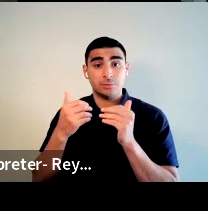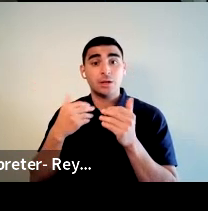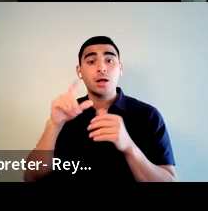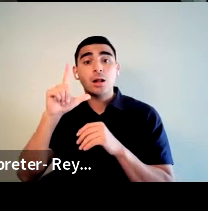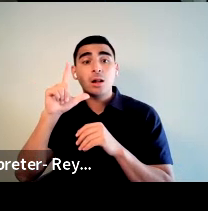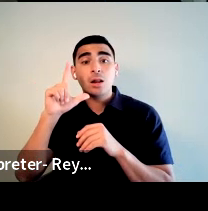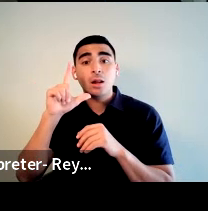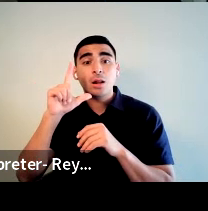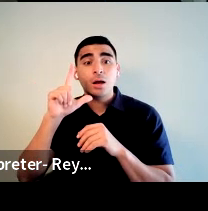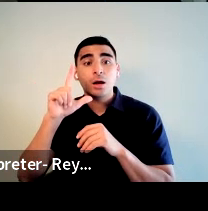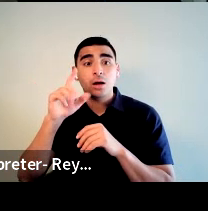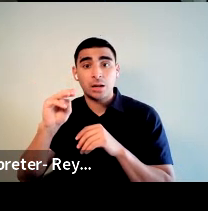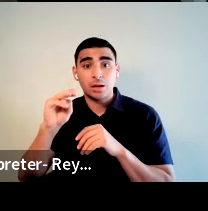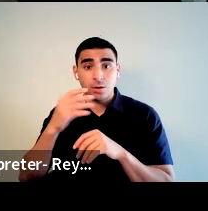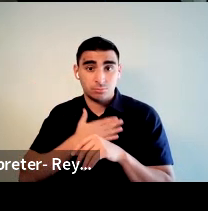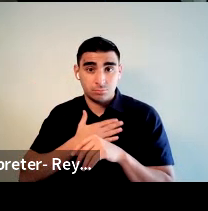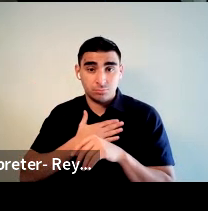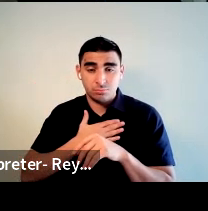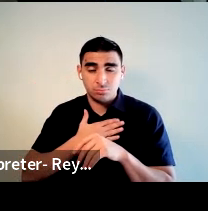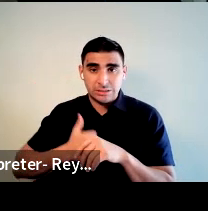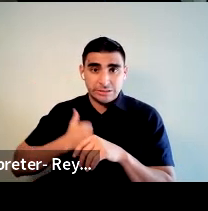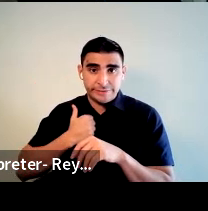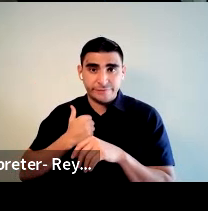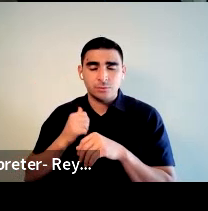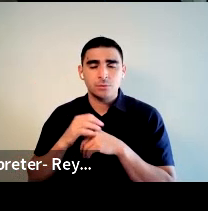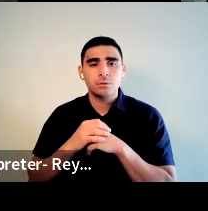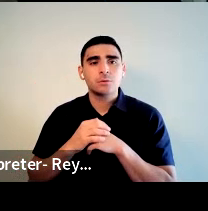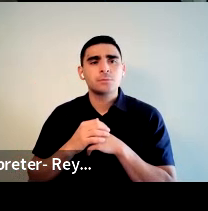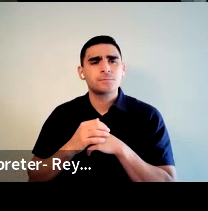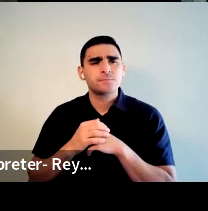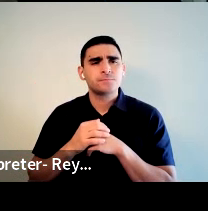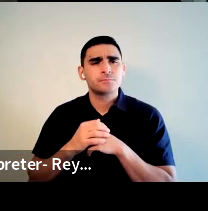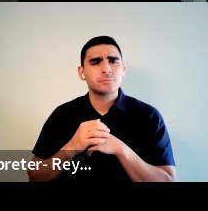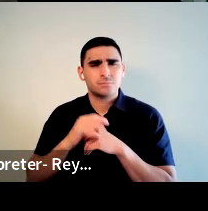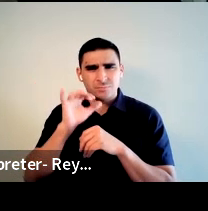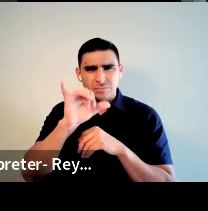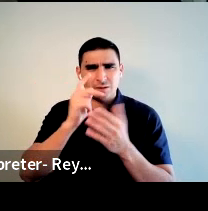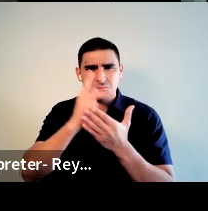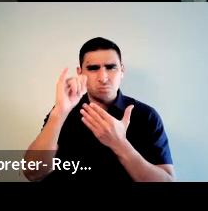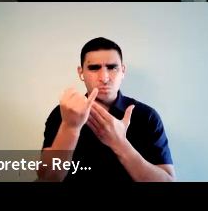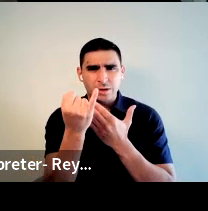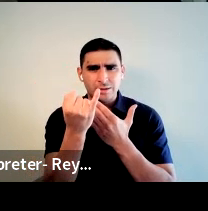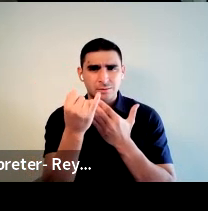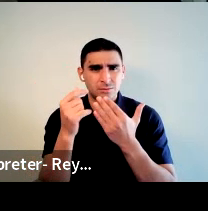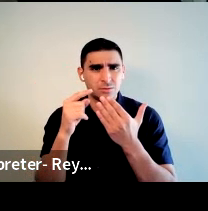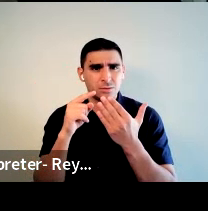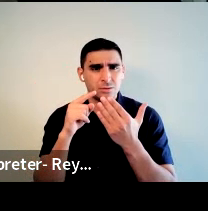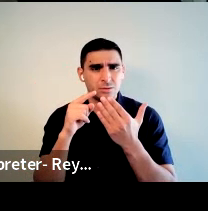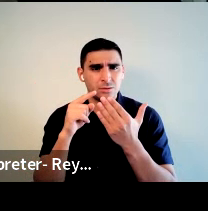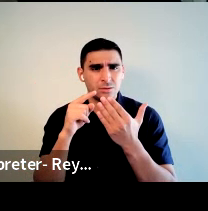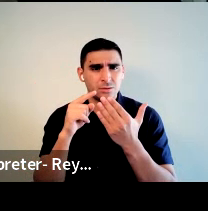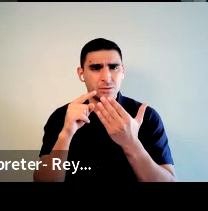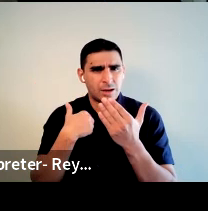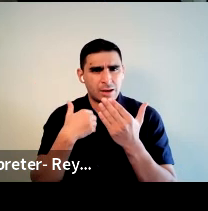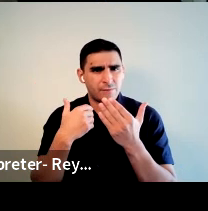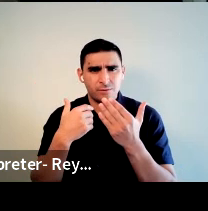I live in my life. But I'm wondering, so built into this project, might there be like an assessment?